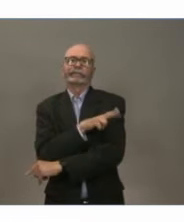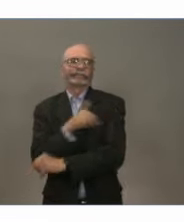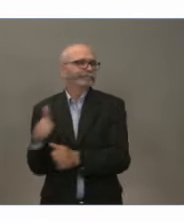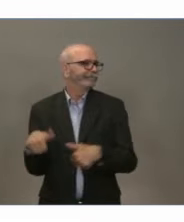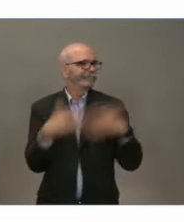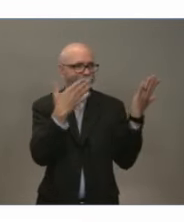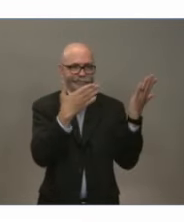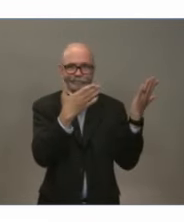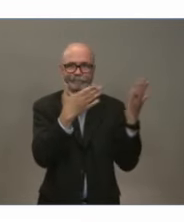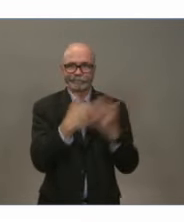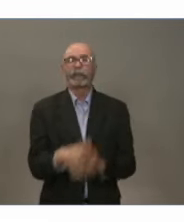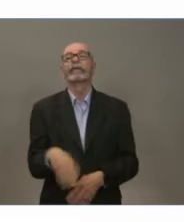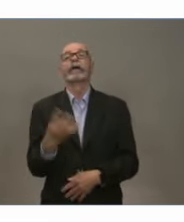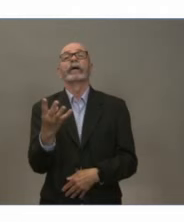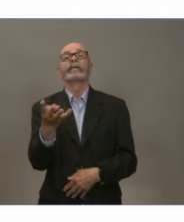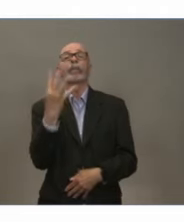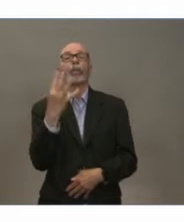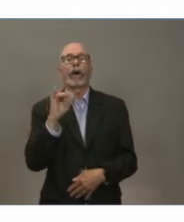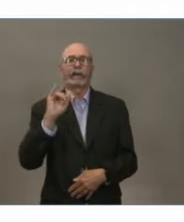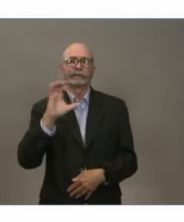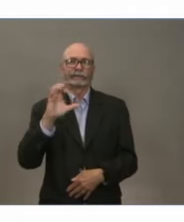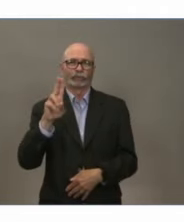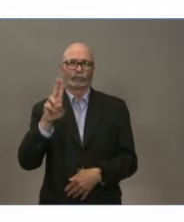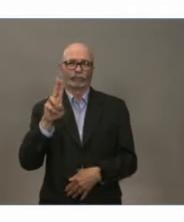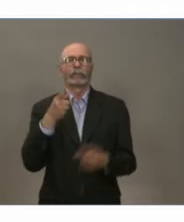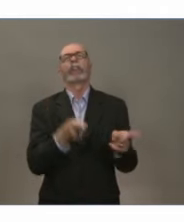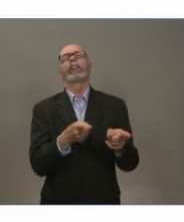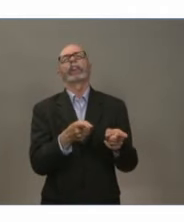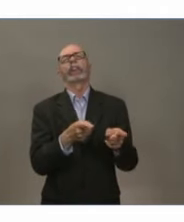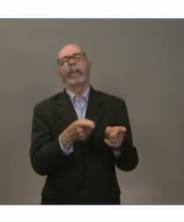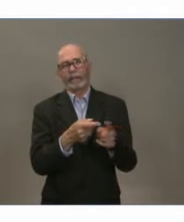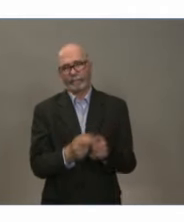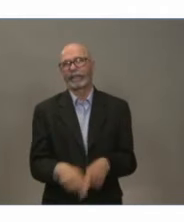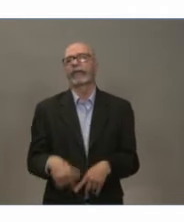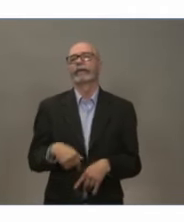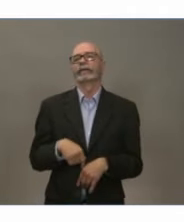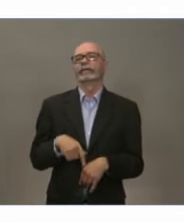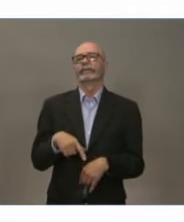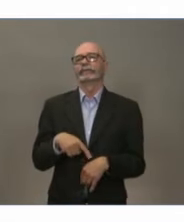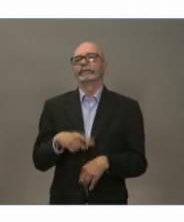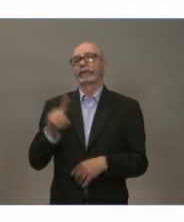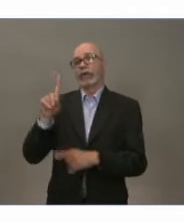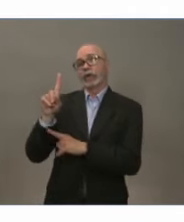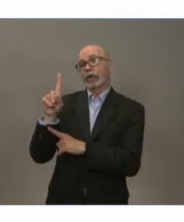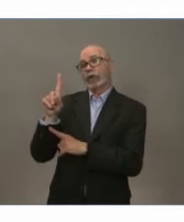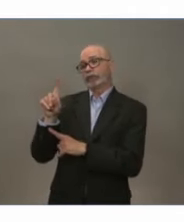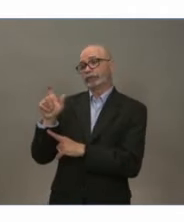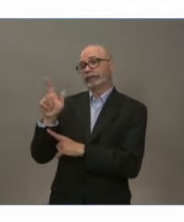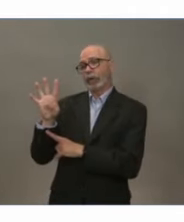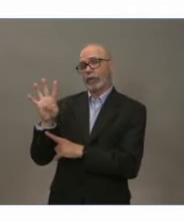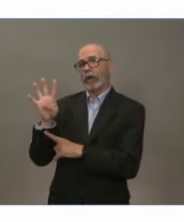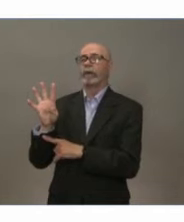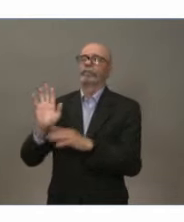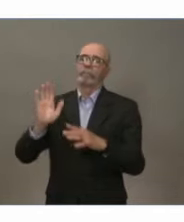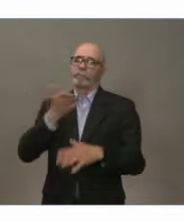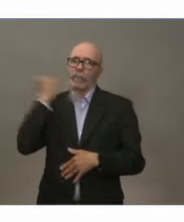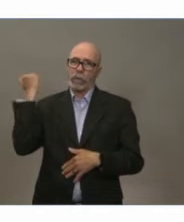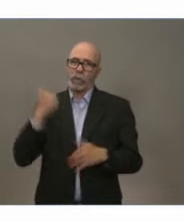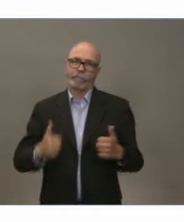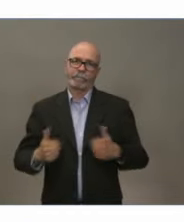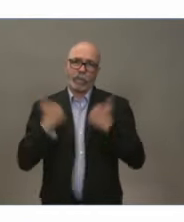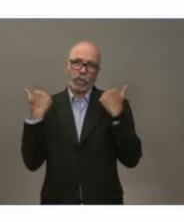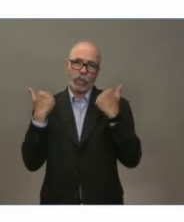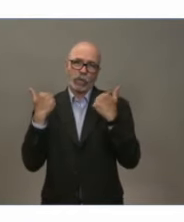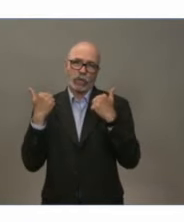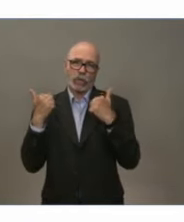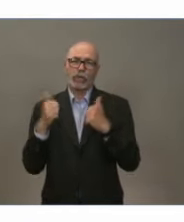ICU. Today, 124 people have recovered and can be considered to have their